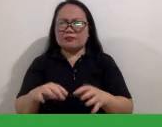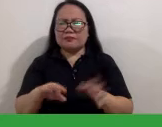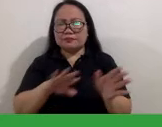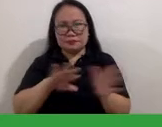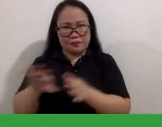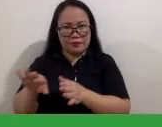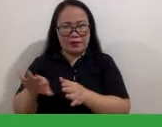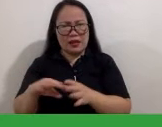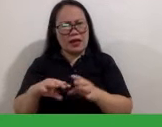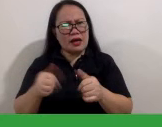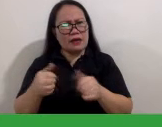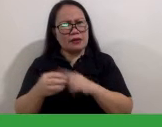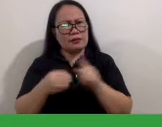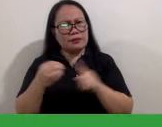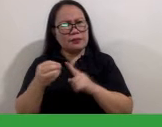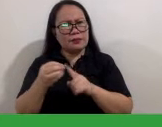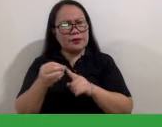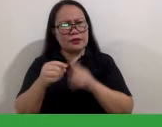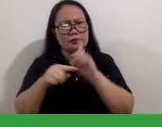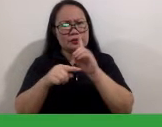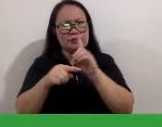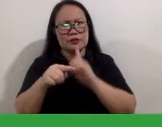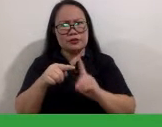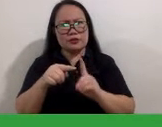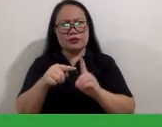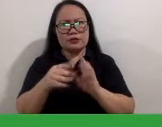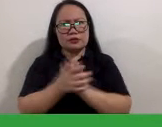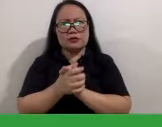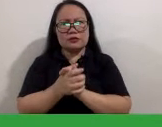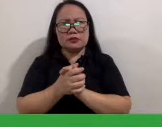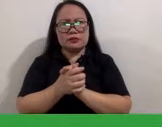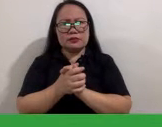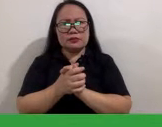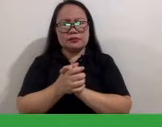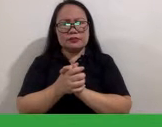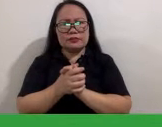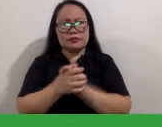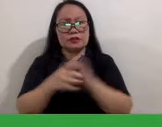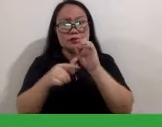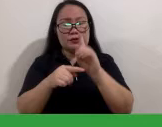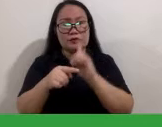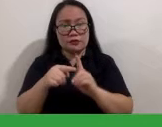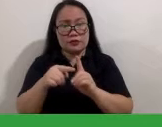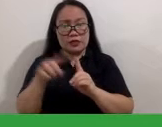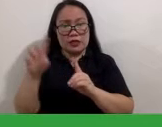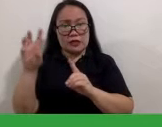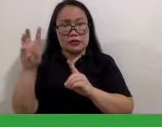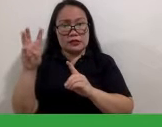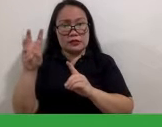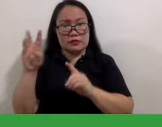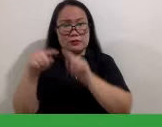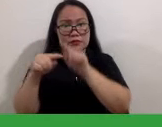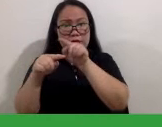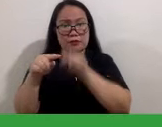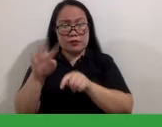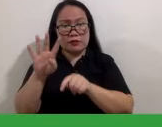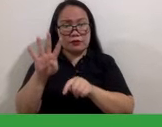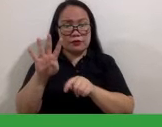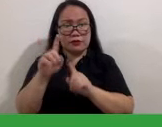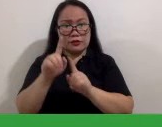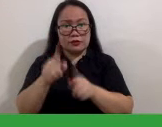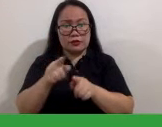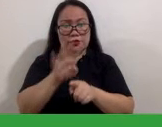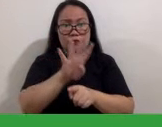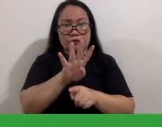Okay, let's have an example. If I have 16 divided by 4, the resulting quotient is 4. And